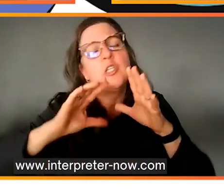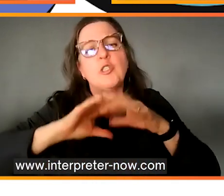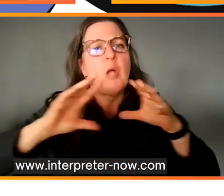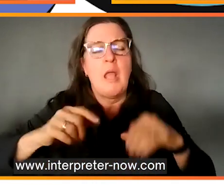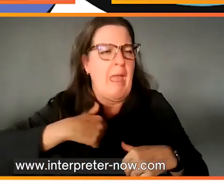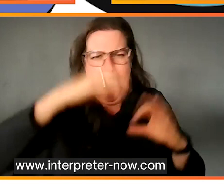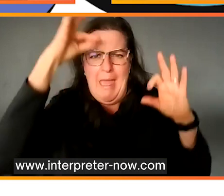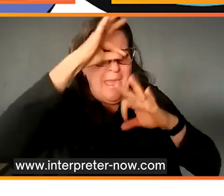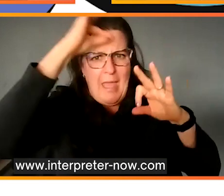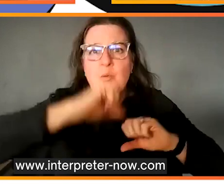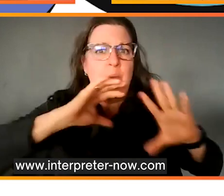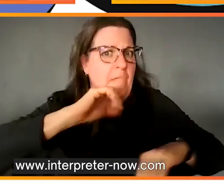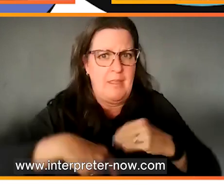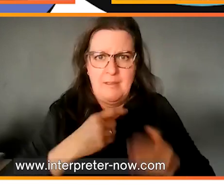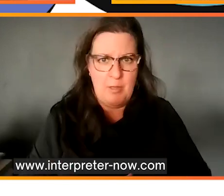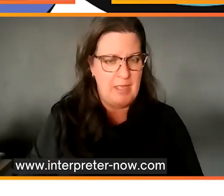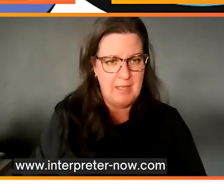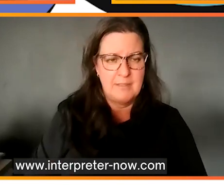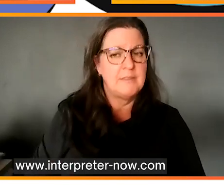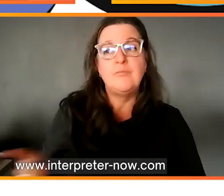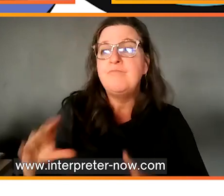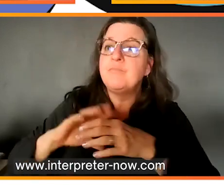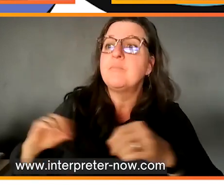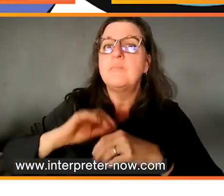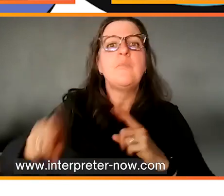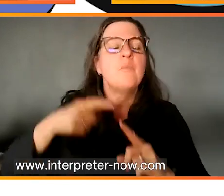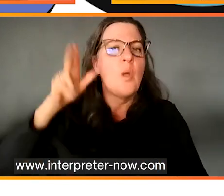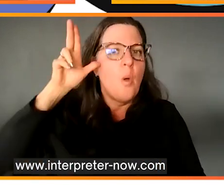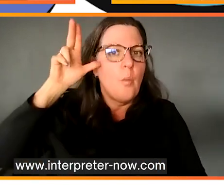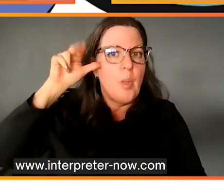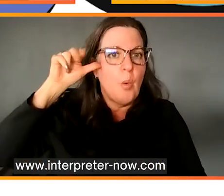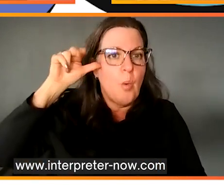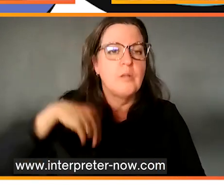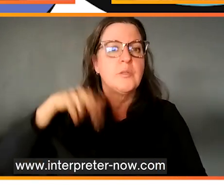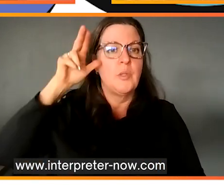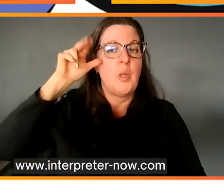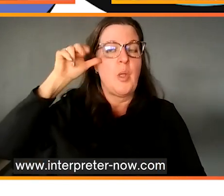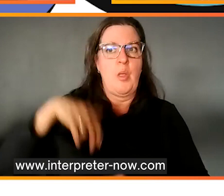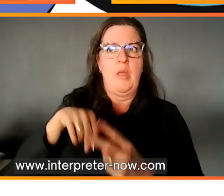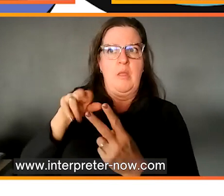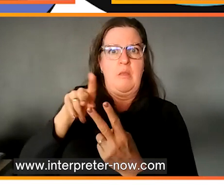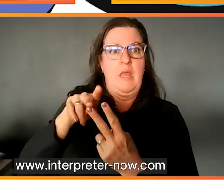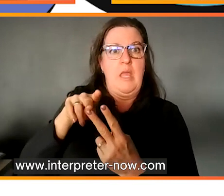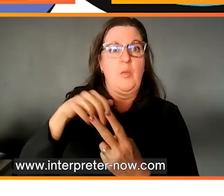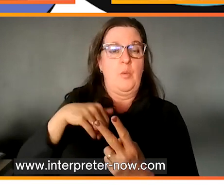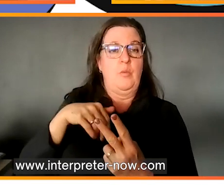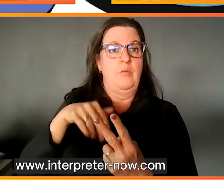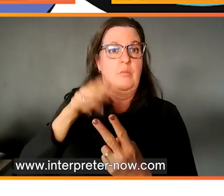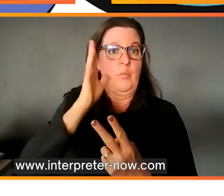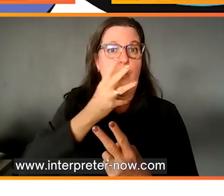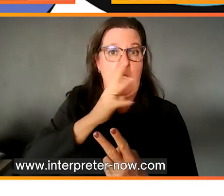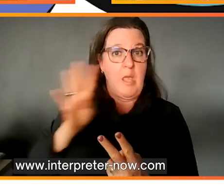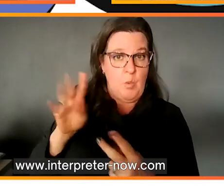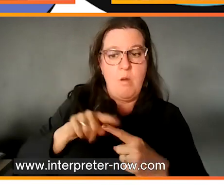You can ignore it. It's tough because that's what's happening. You can resist it. You can stand your ground, and